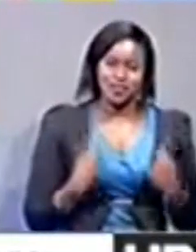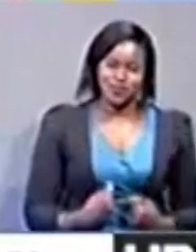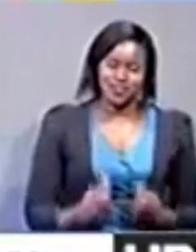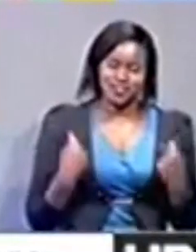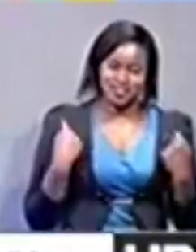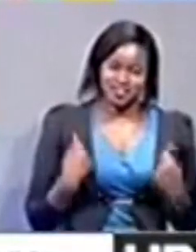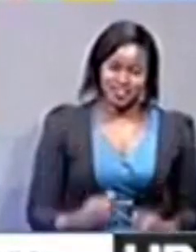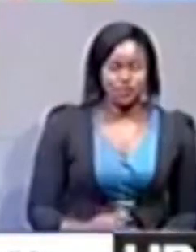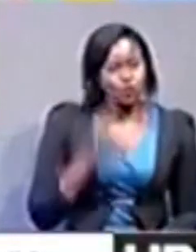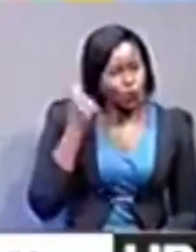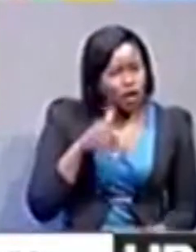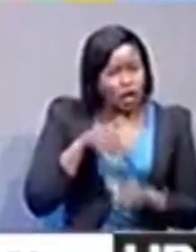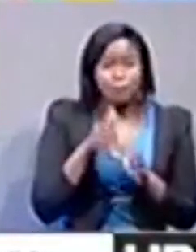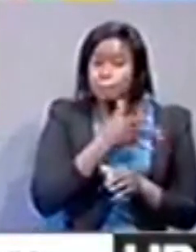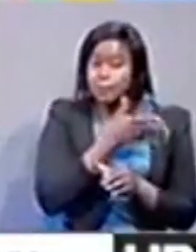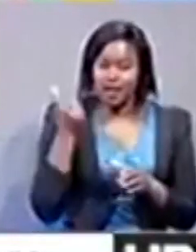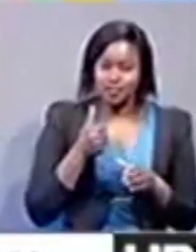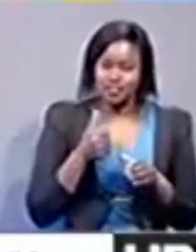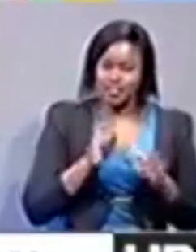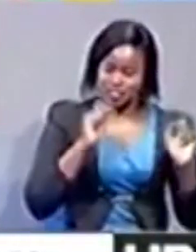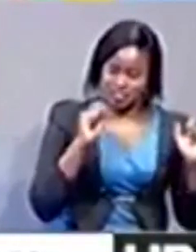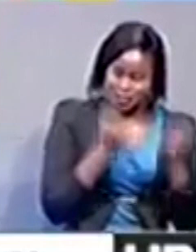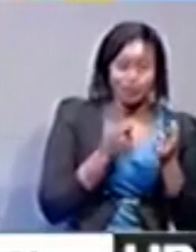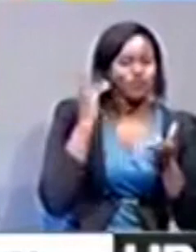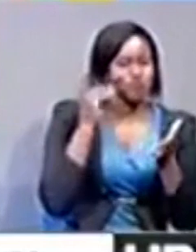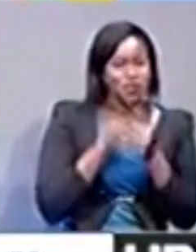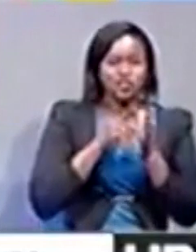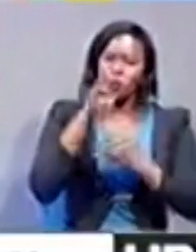Because they are among the best in the whole world.